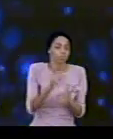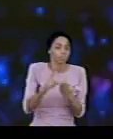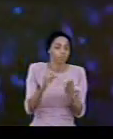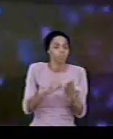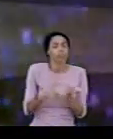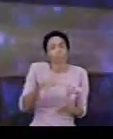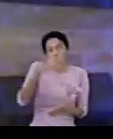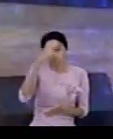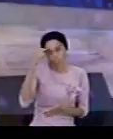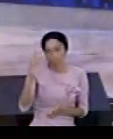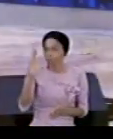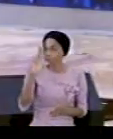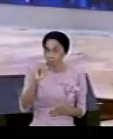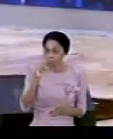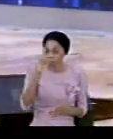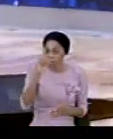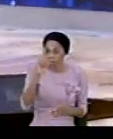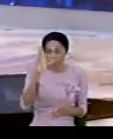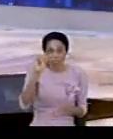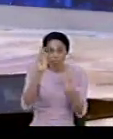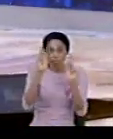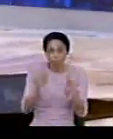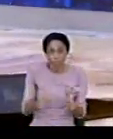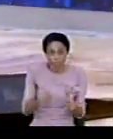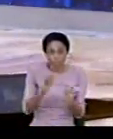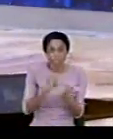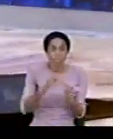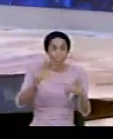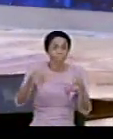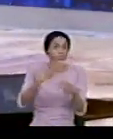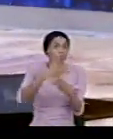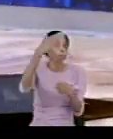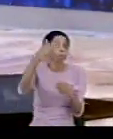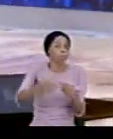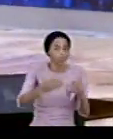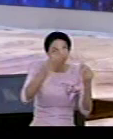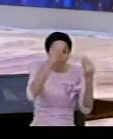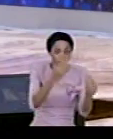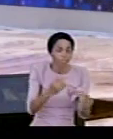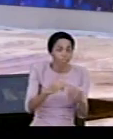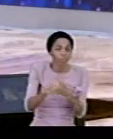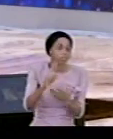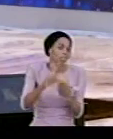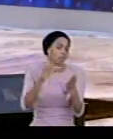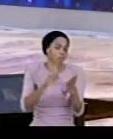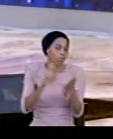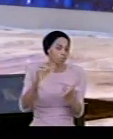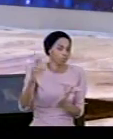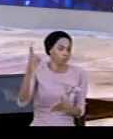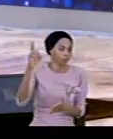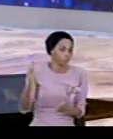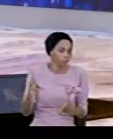perfect obedience to the law of God. That's why we come